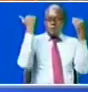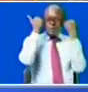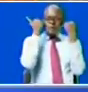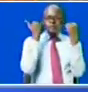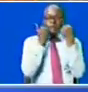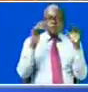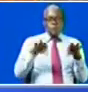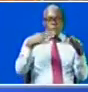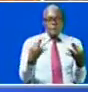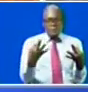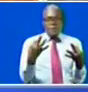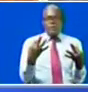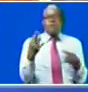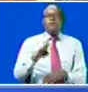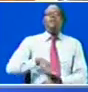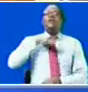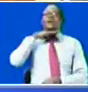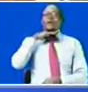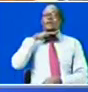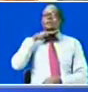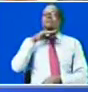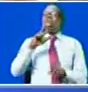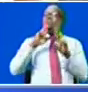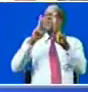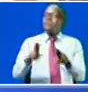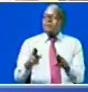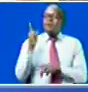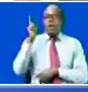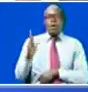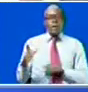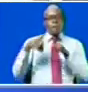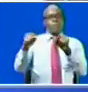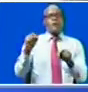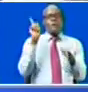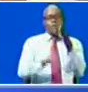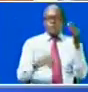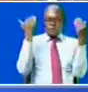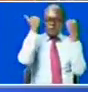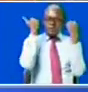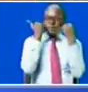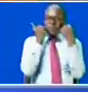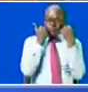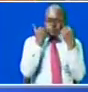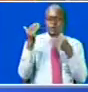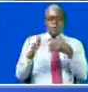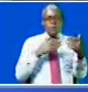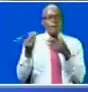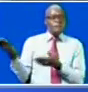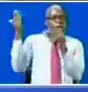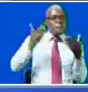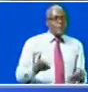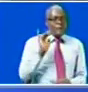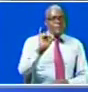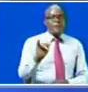na familia marehemu ili kumshtaki. Mawakili wake waliambia mahakama kuwa mashtaka mbele ya mahakama